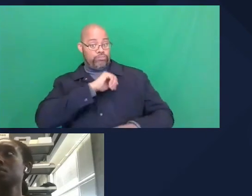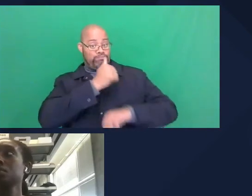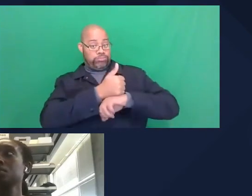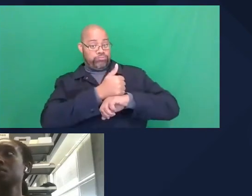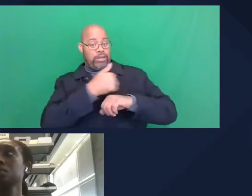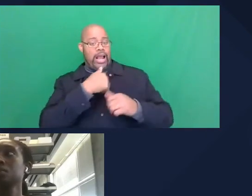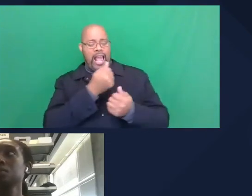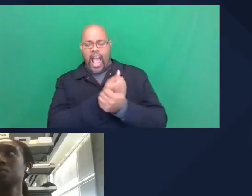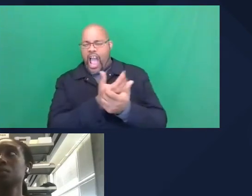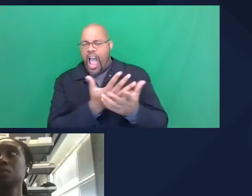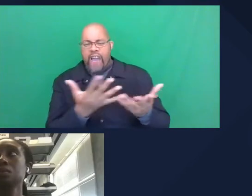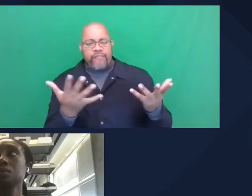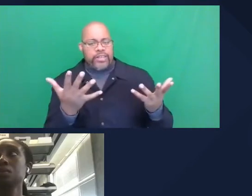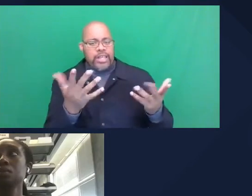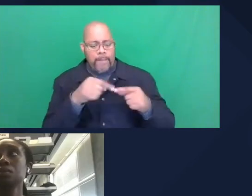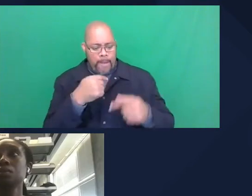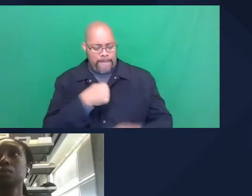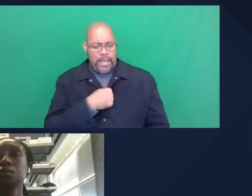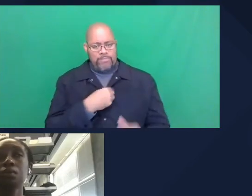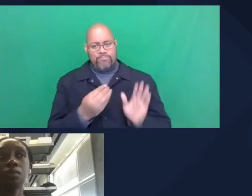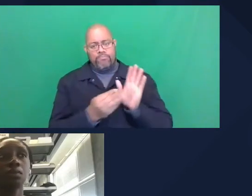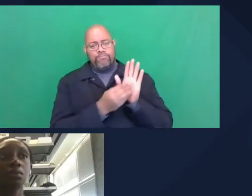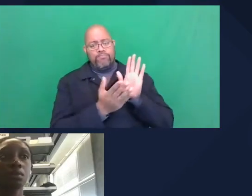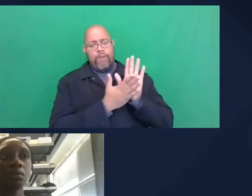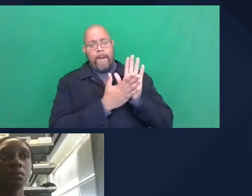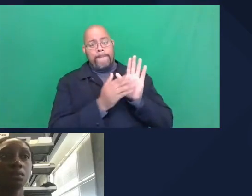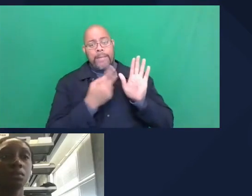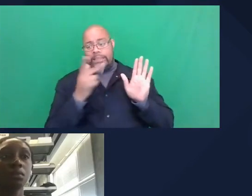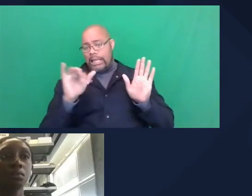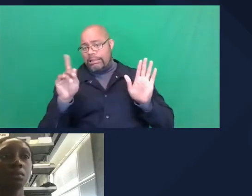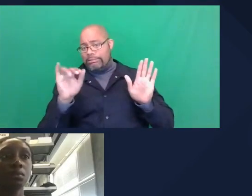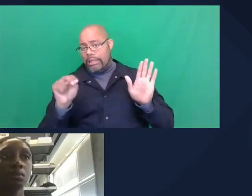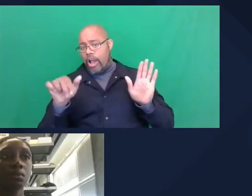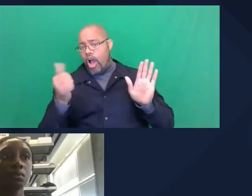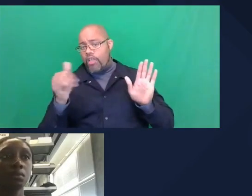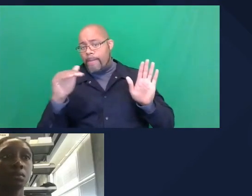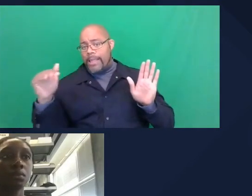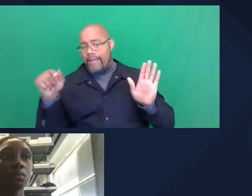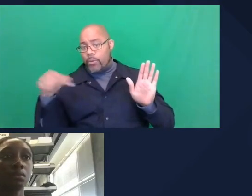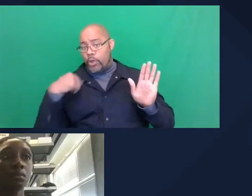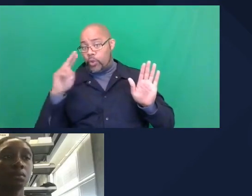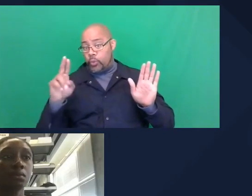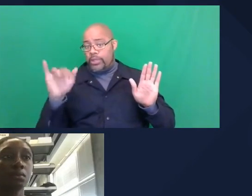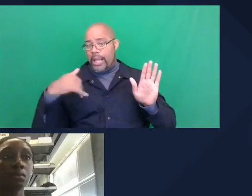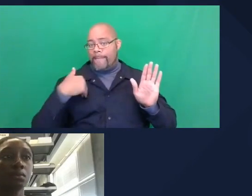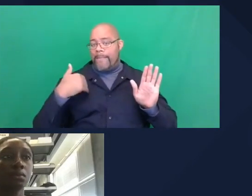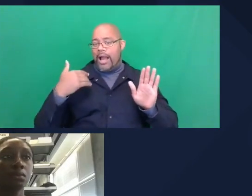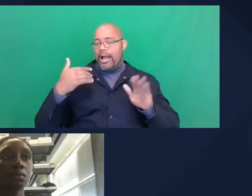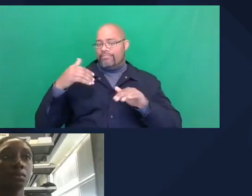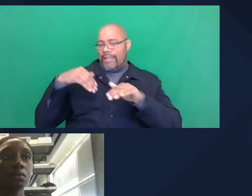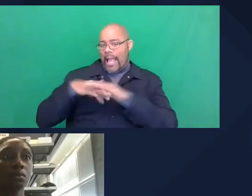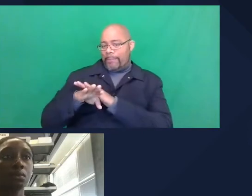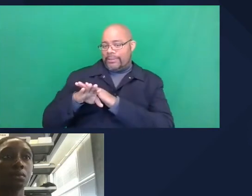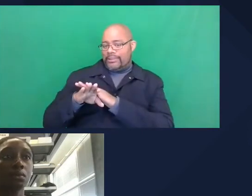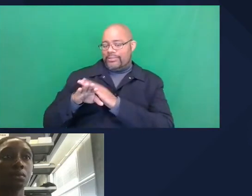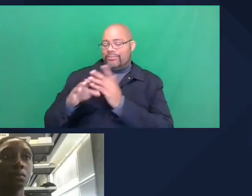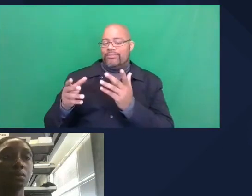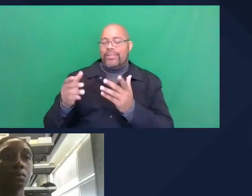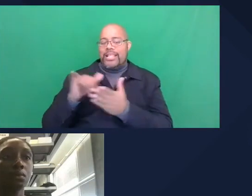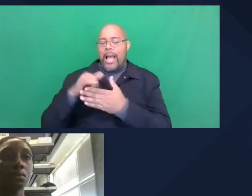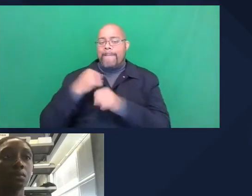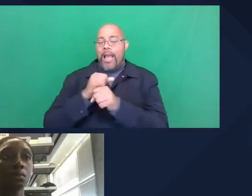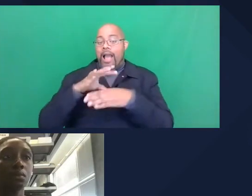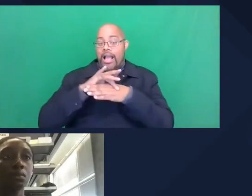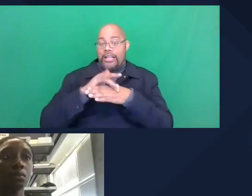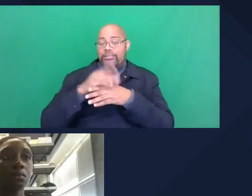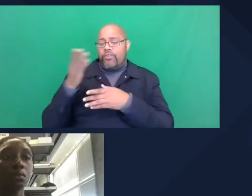put everything about me. And then I see LinkedIn and other platforms that I use as my embassies, right? I'm creating content